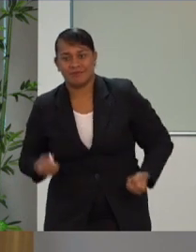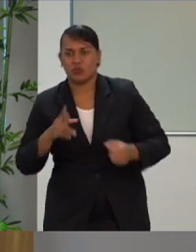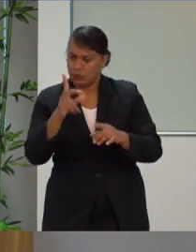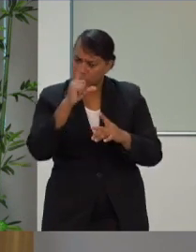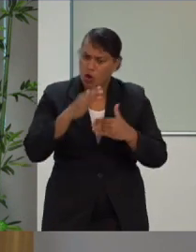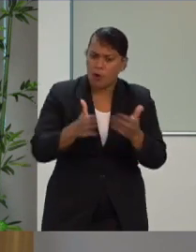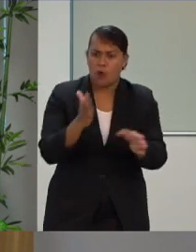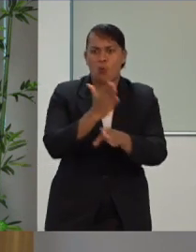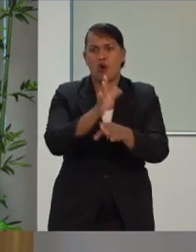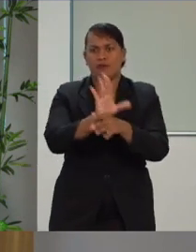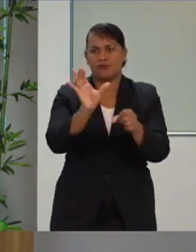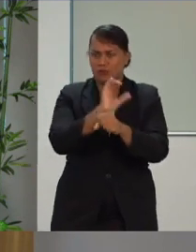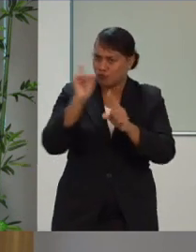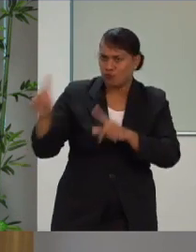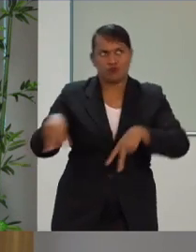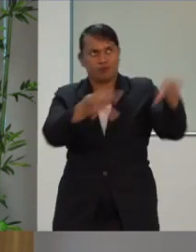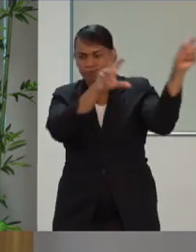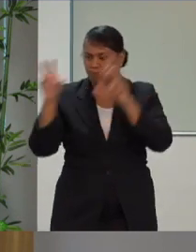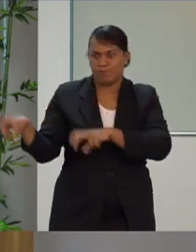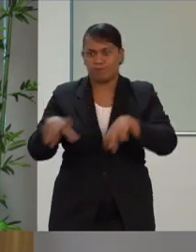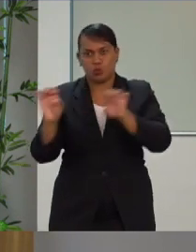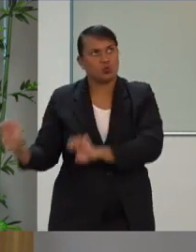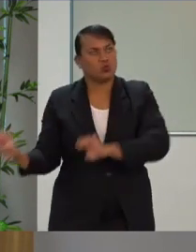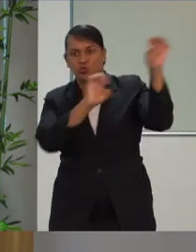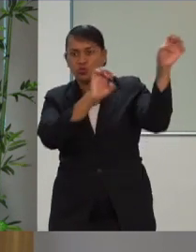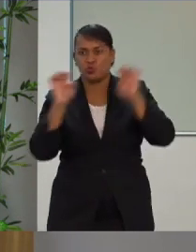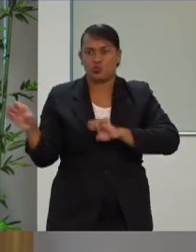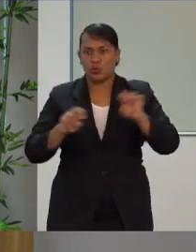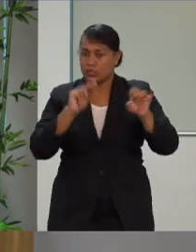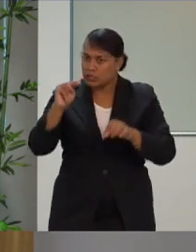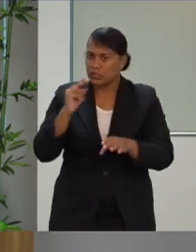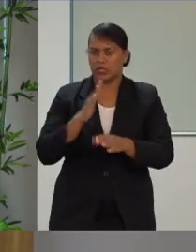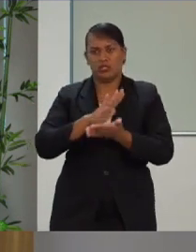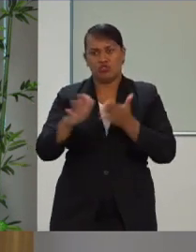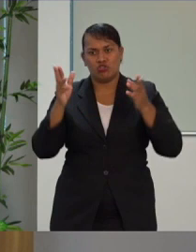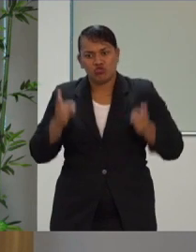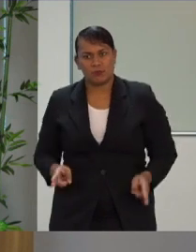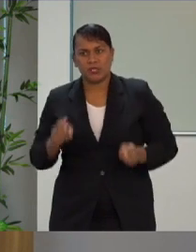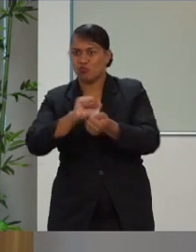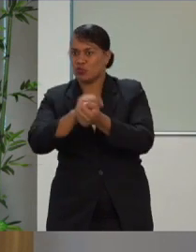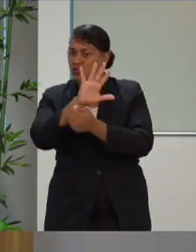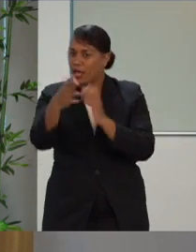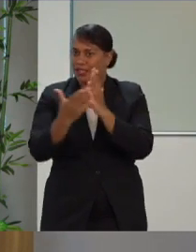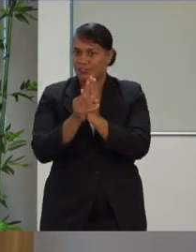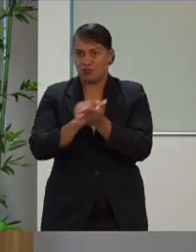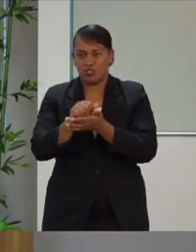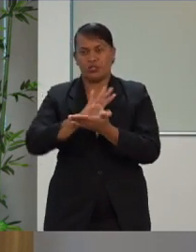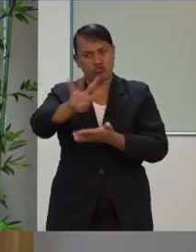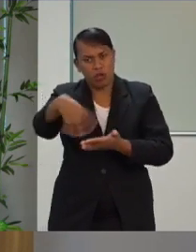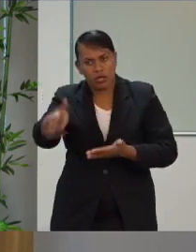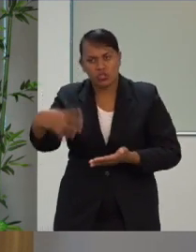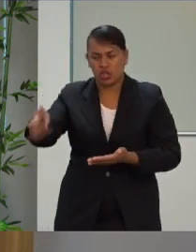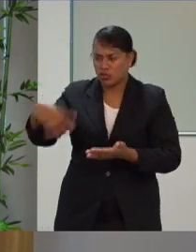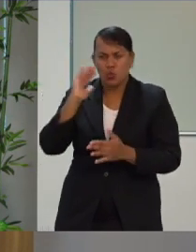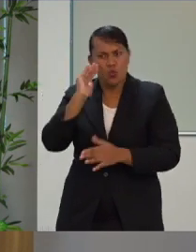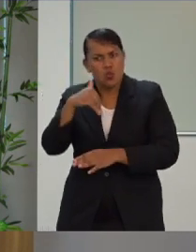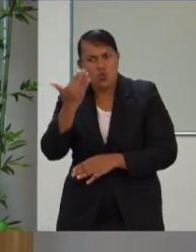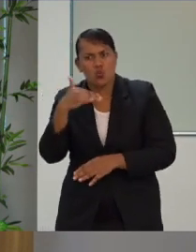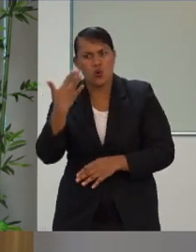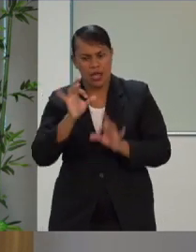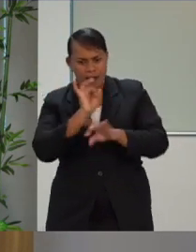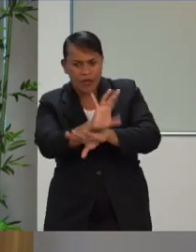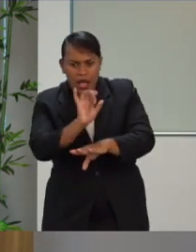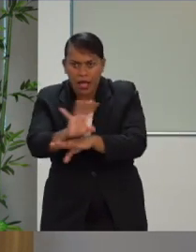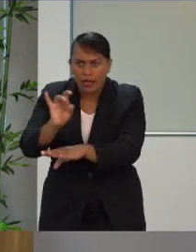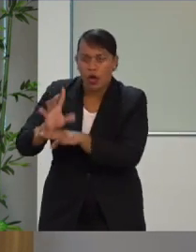be regular, hygiene checks. People will wash their hands regularly as much as possible, have the social distancing